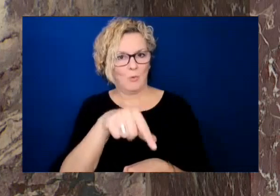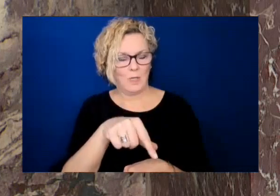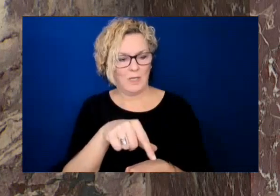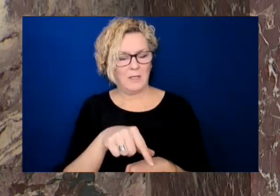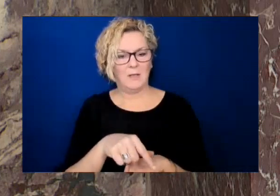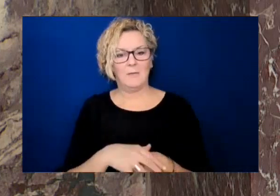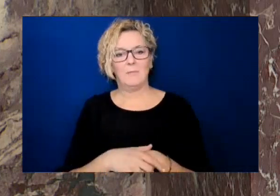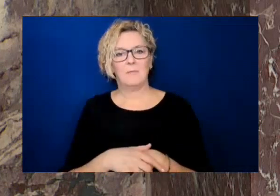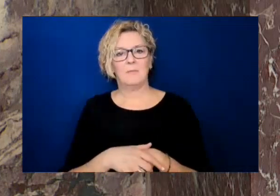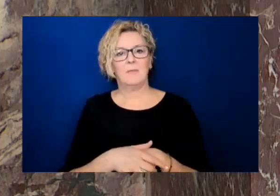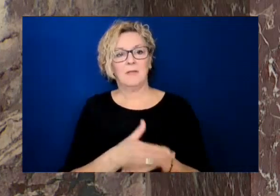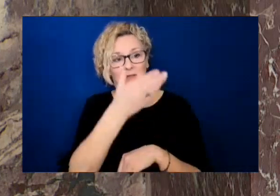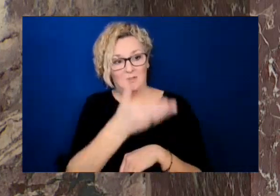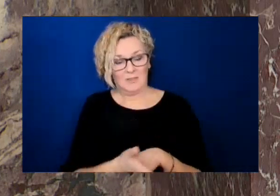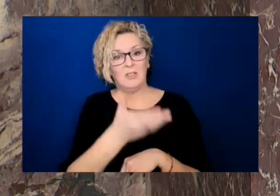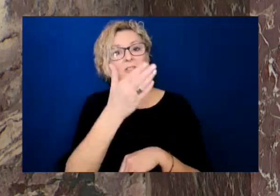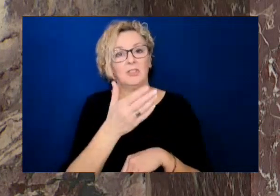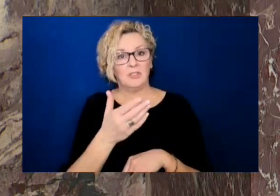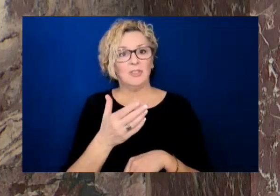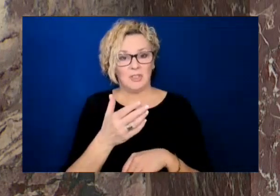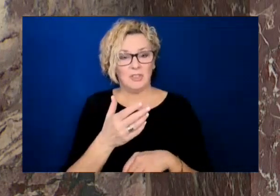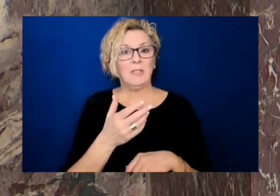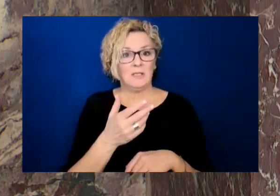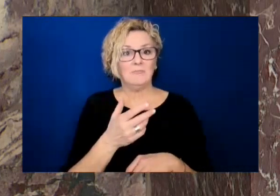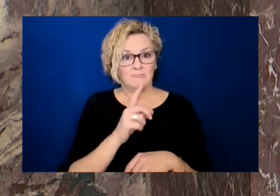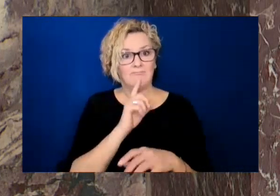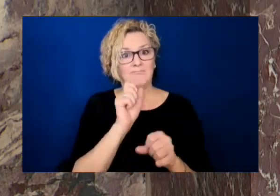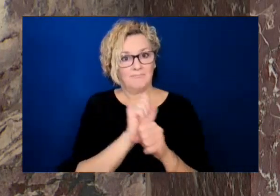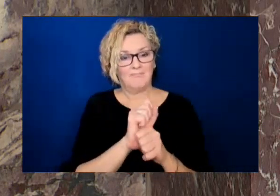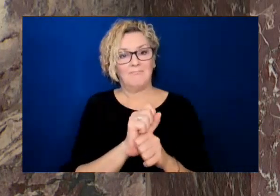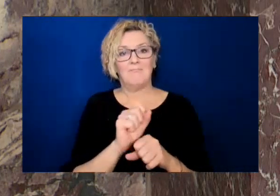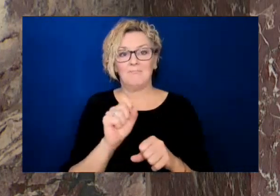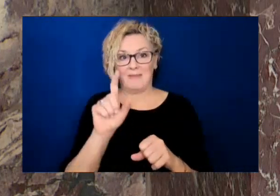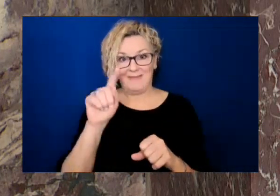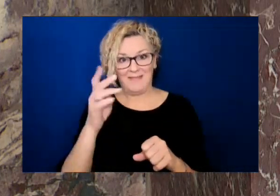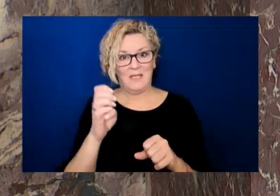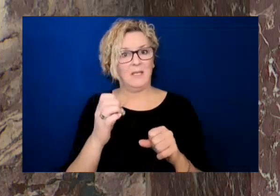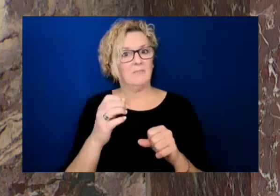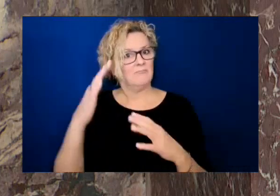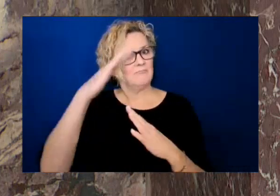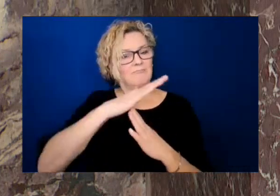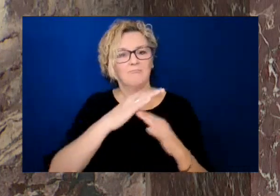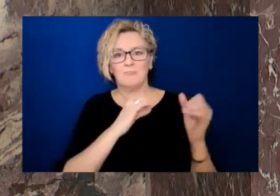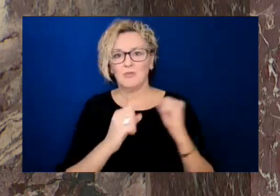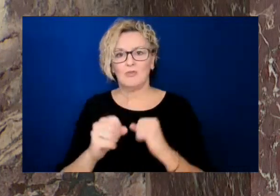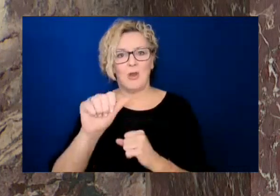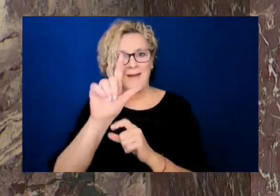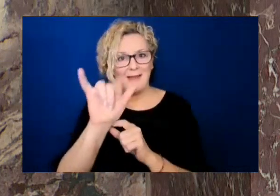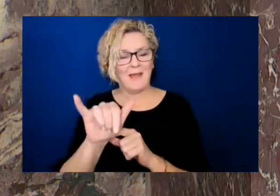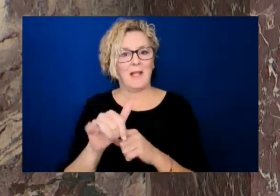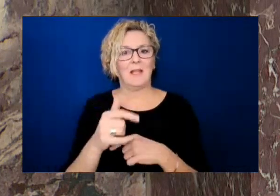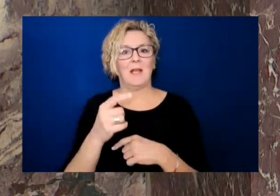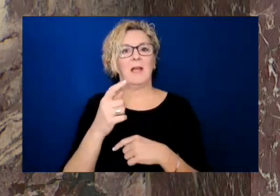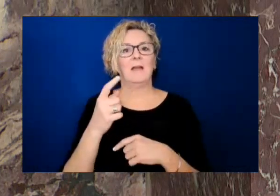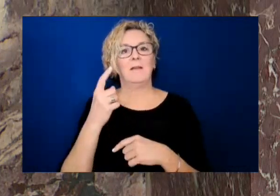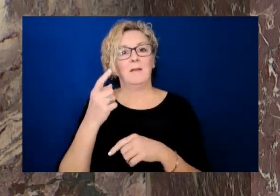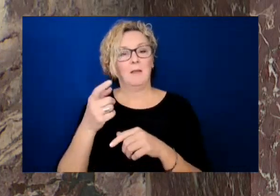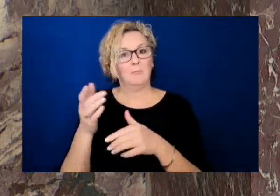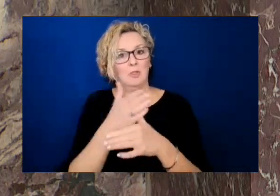fight against anti-Semitism in this government, in this Executive Council. Clearly, she was left to feel very